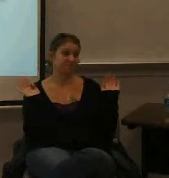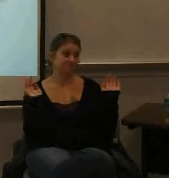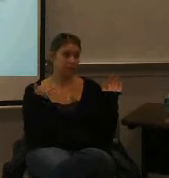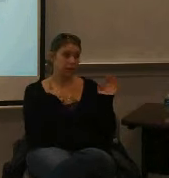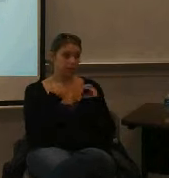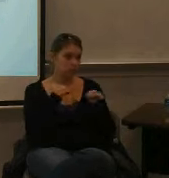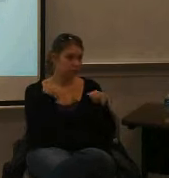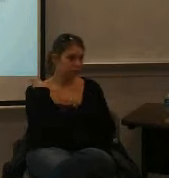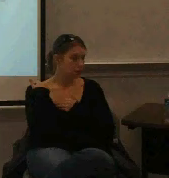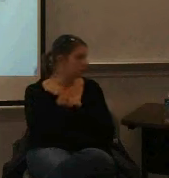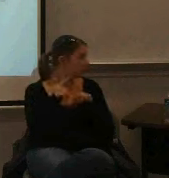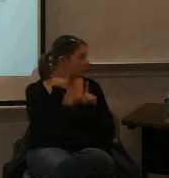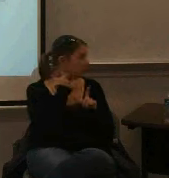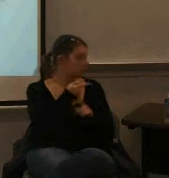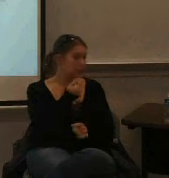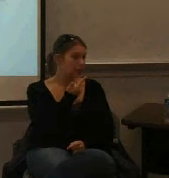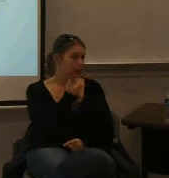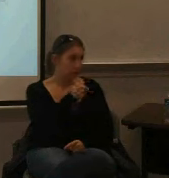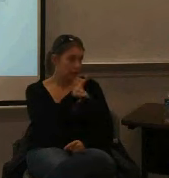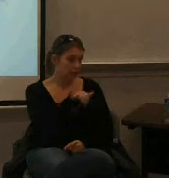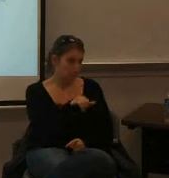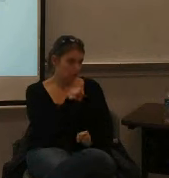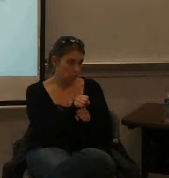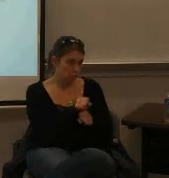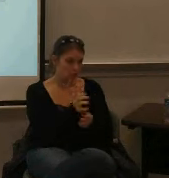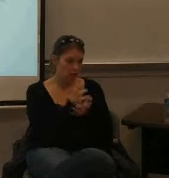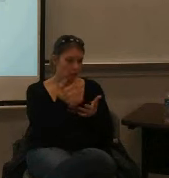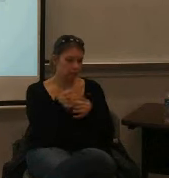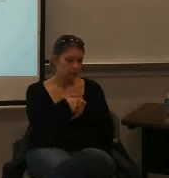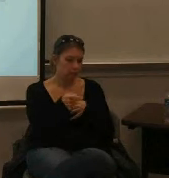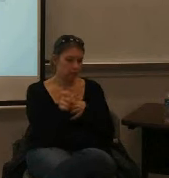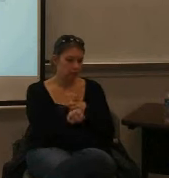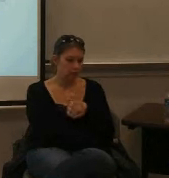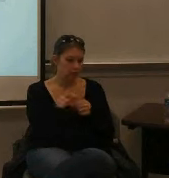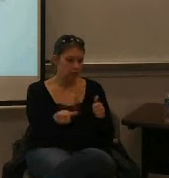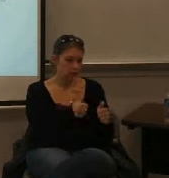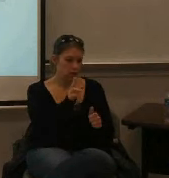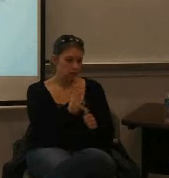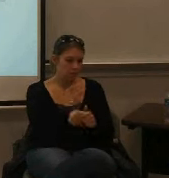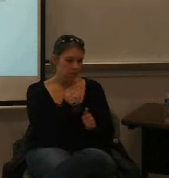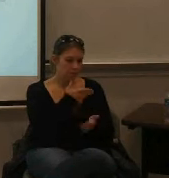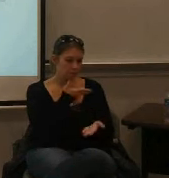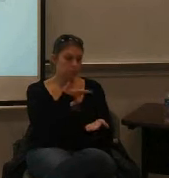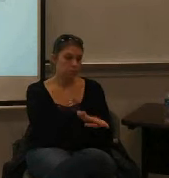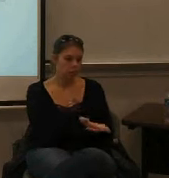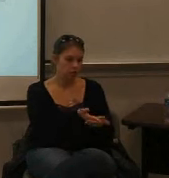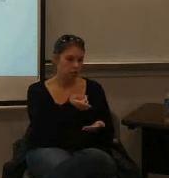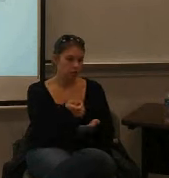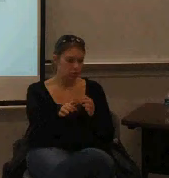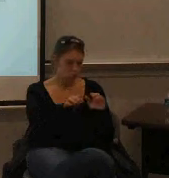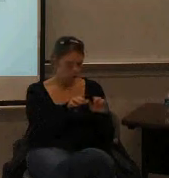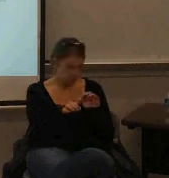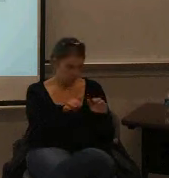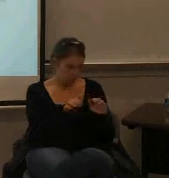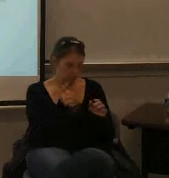accountability. But if you're in agency work, a lot of times you need to follow up and prove that you're actually